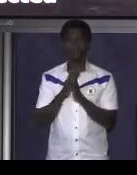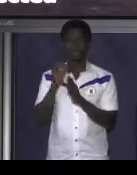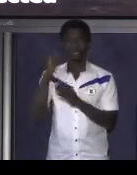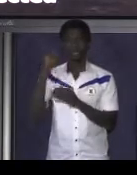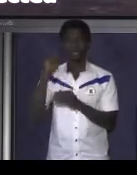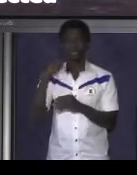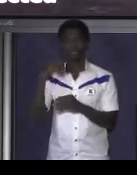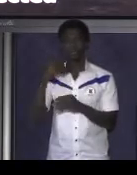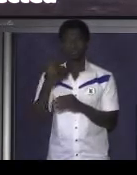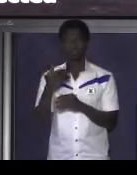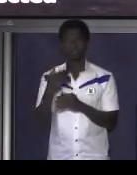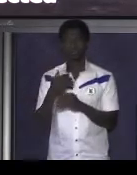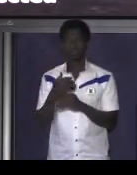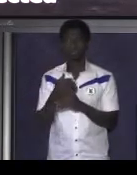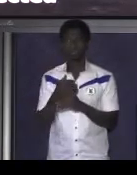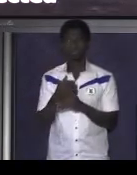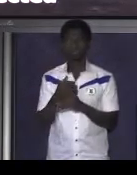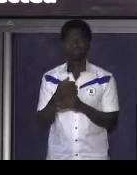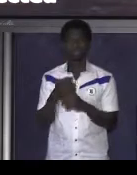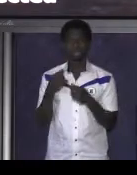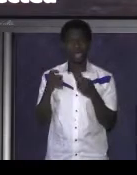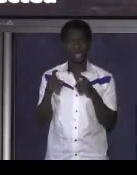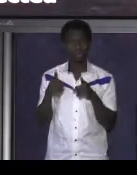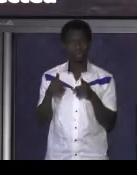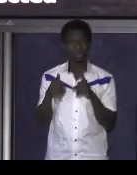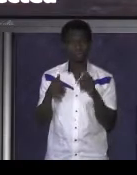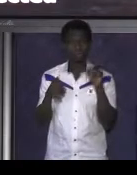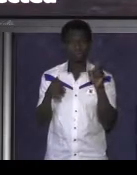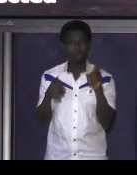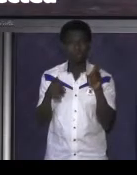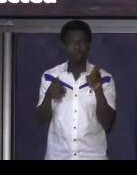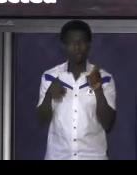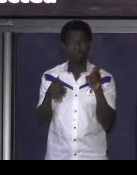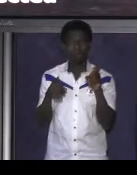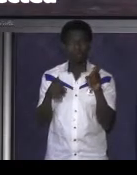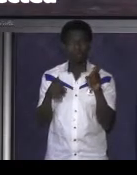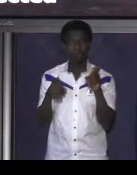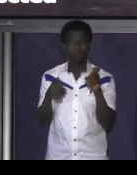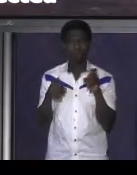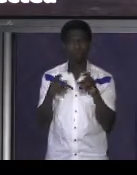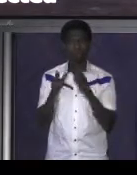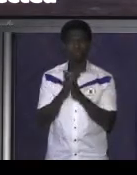wishes. Does it mean happen? Does it mean that